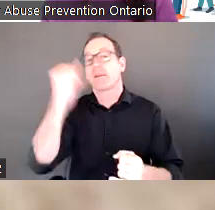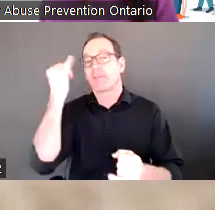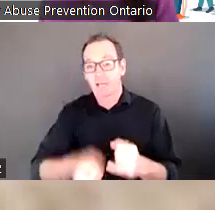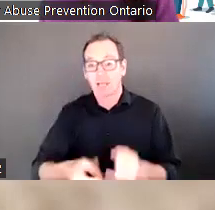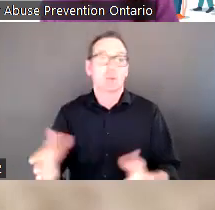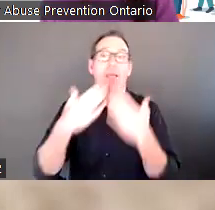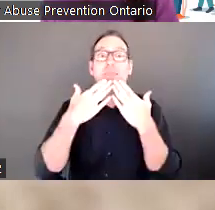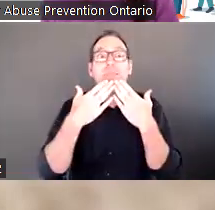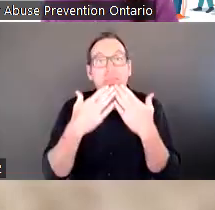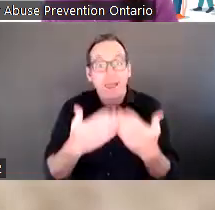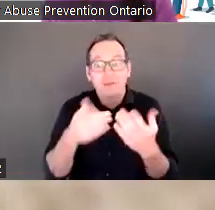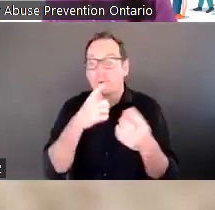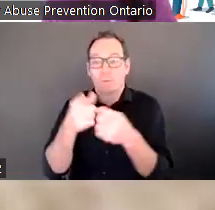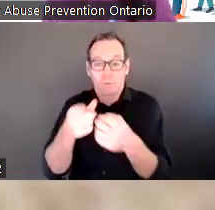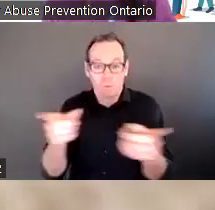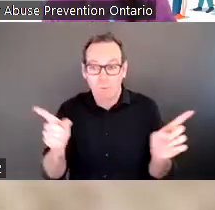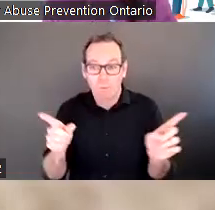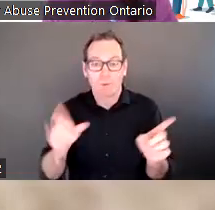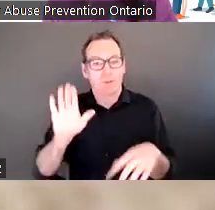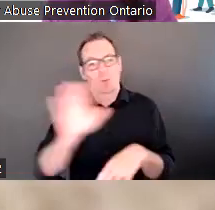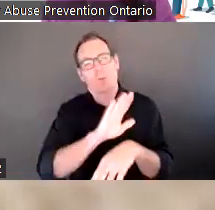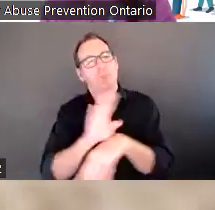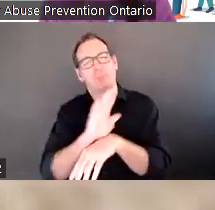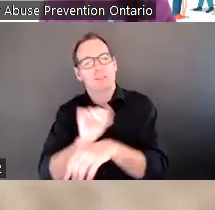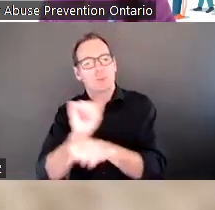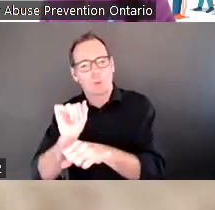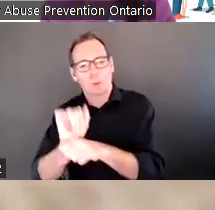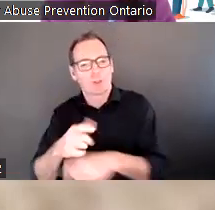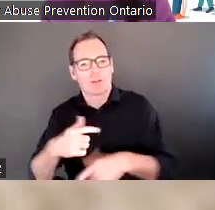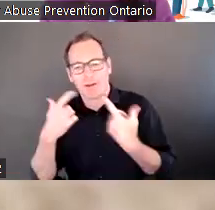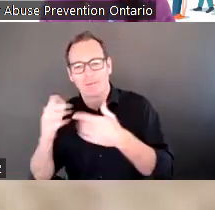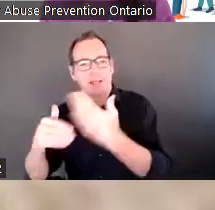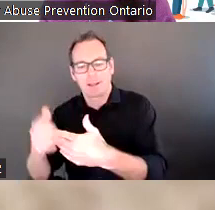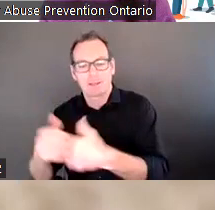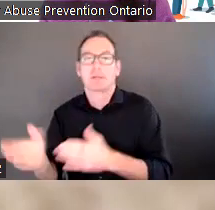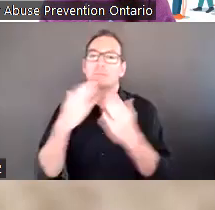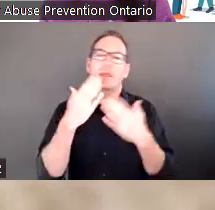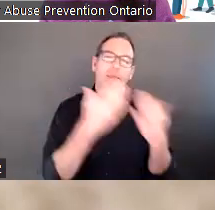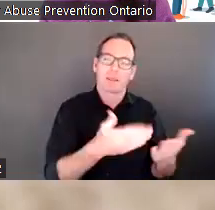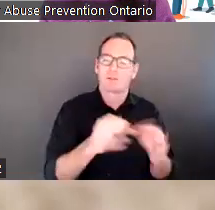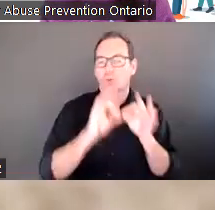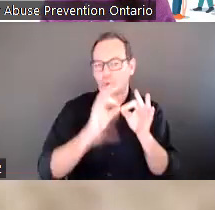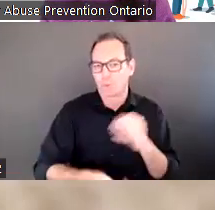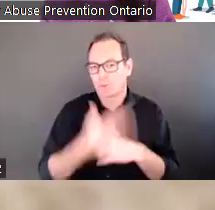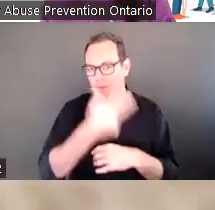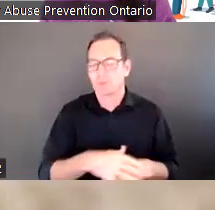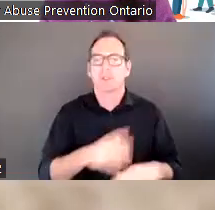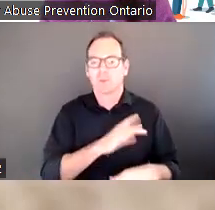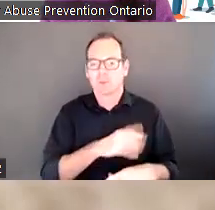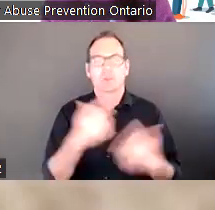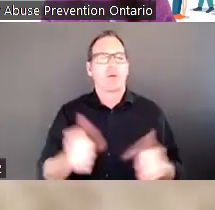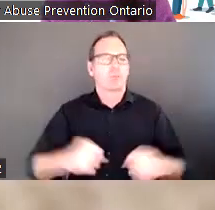who took the time out of their busy schedules to attend, but also to our ASL interpreters. We have a huge team of